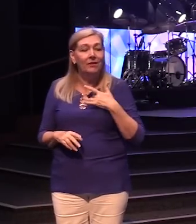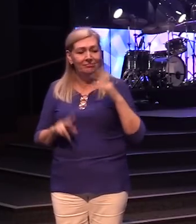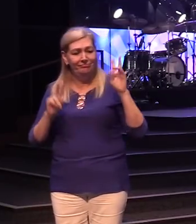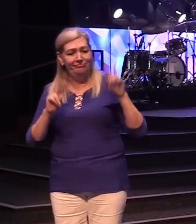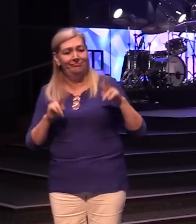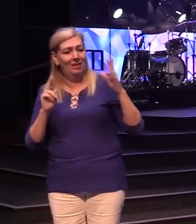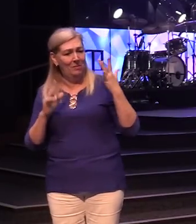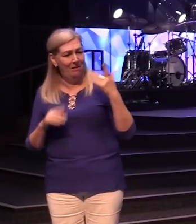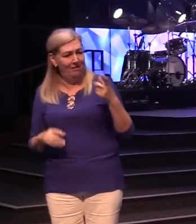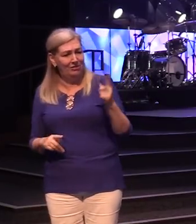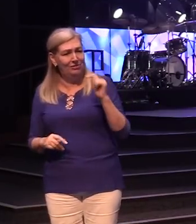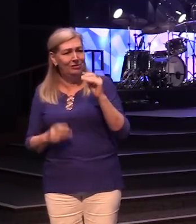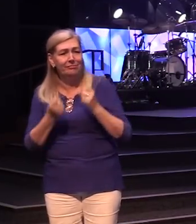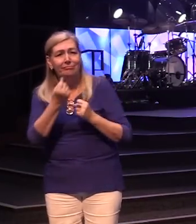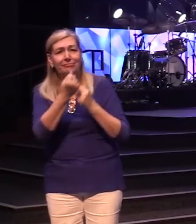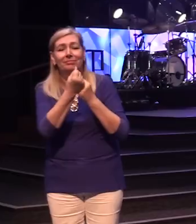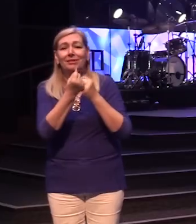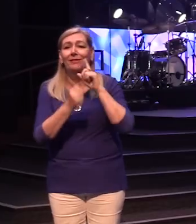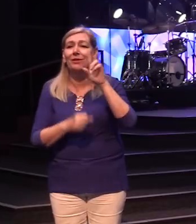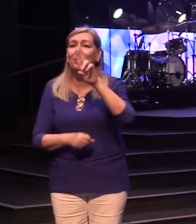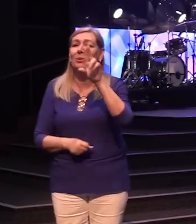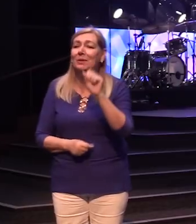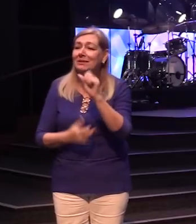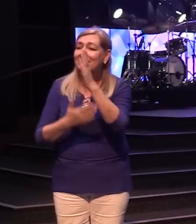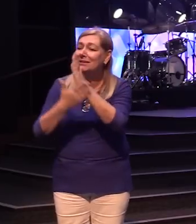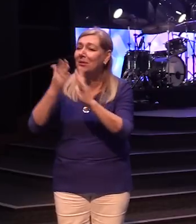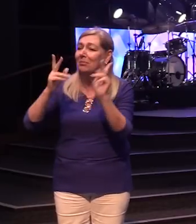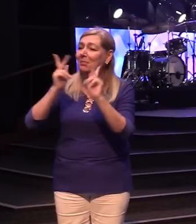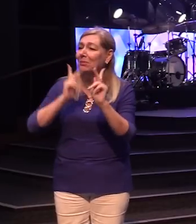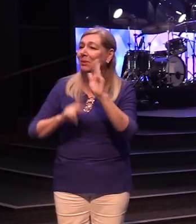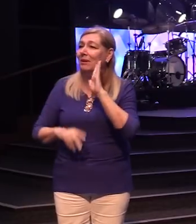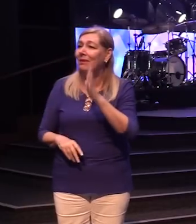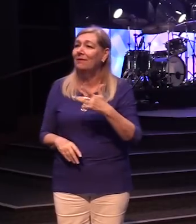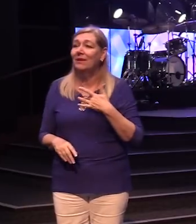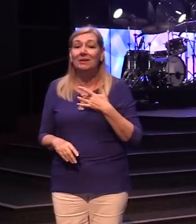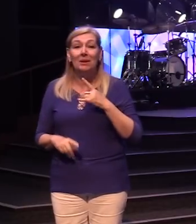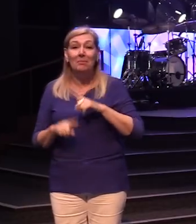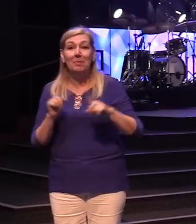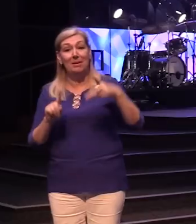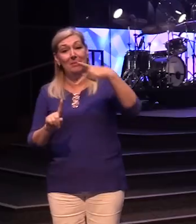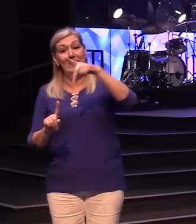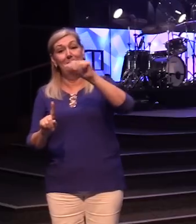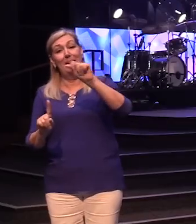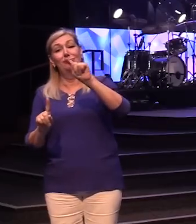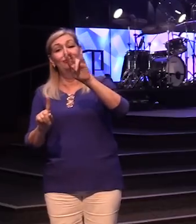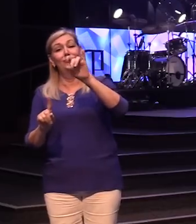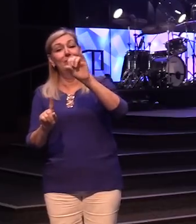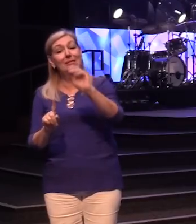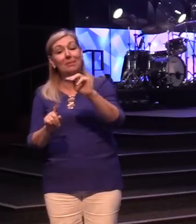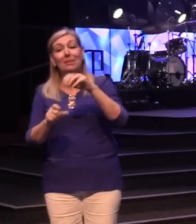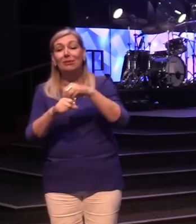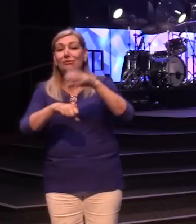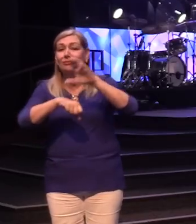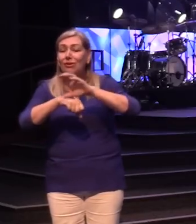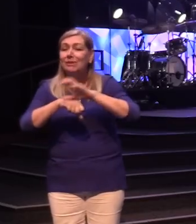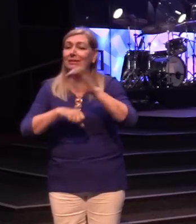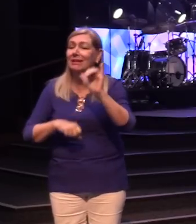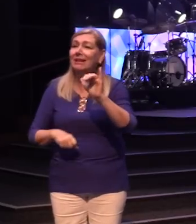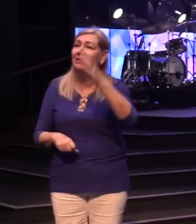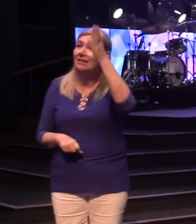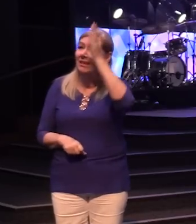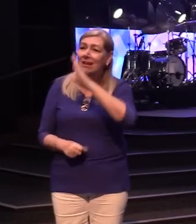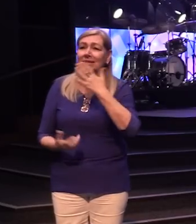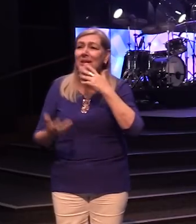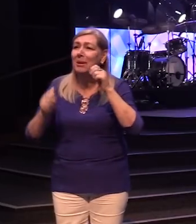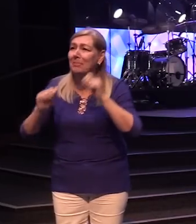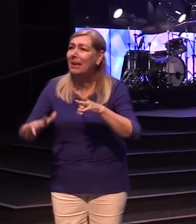may be people on some fringe level that are out there. But what patriotism in church is about is saying, look, God has